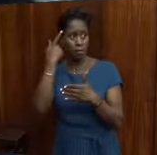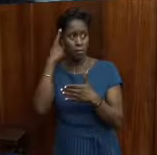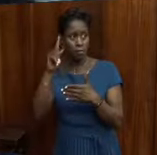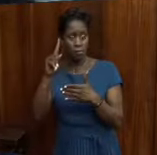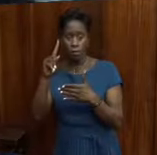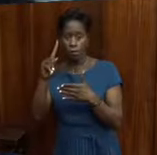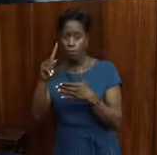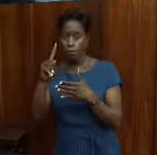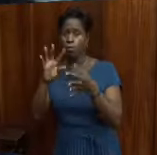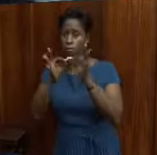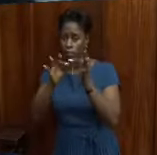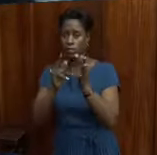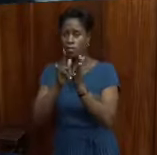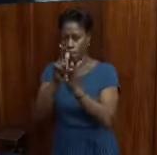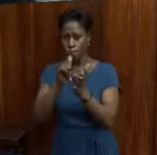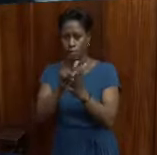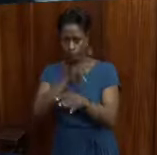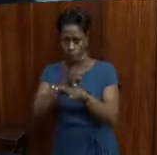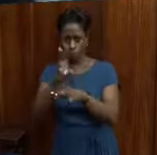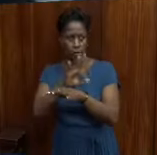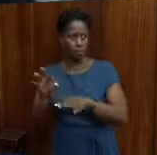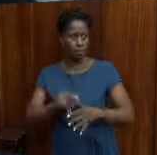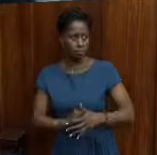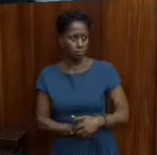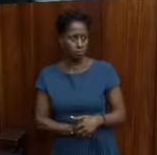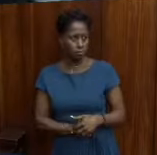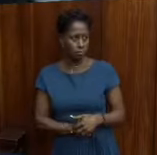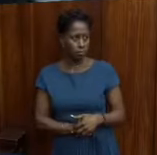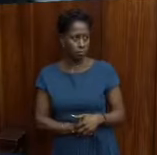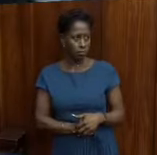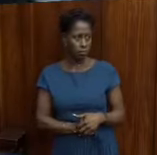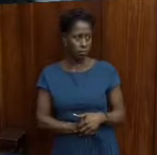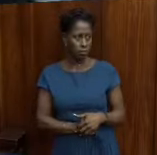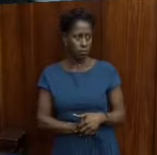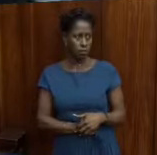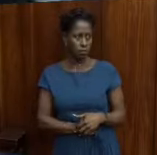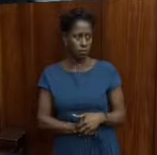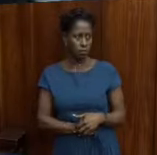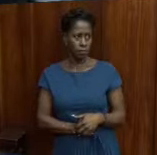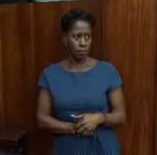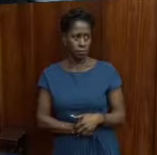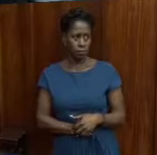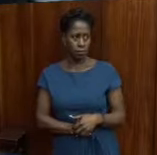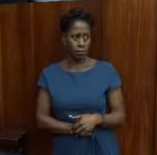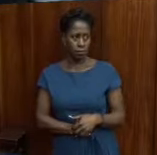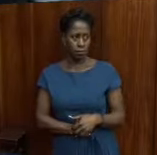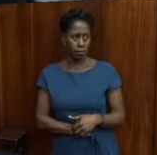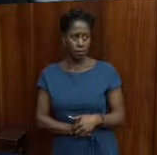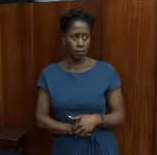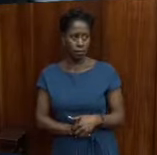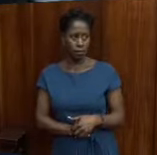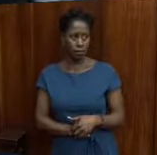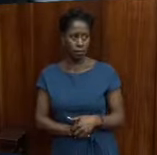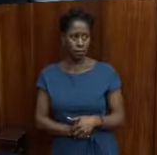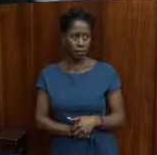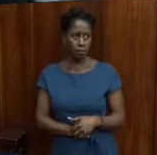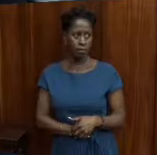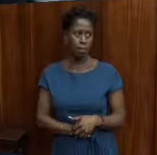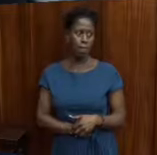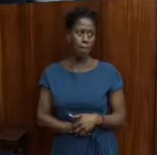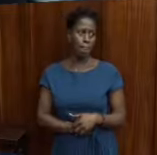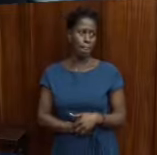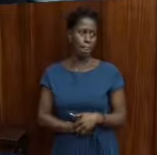90 million in maintenance costs. The government of St. Lucia would have been insulated from any cost overruns under the PPP